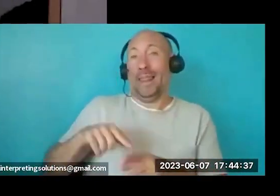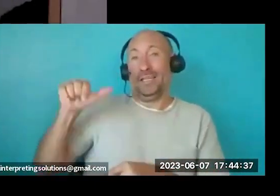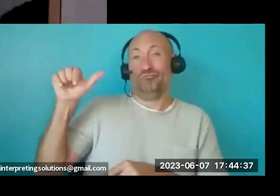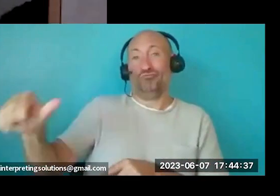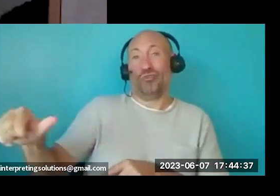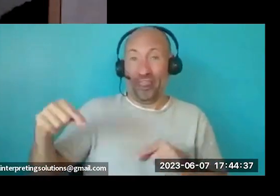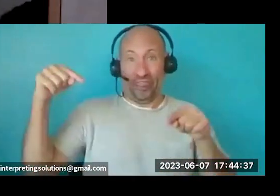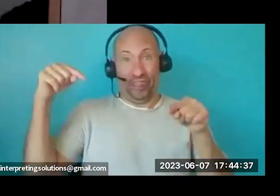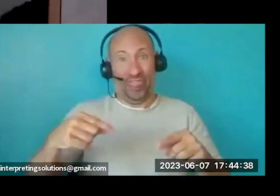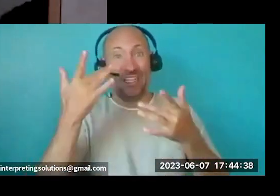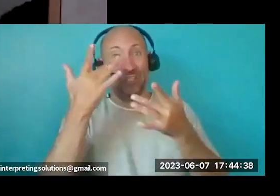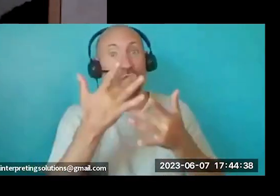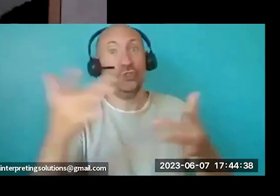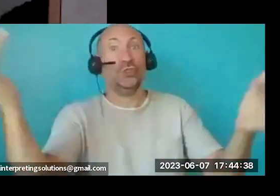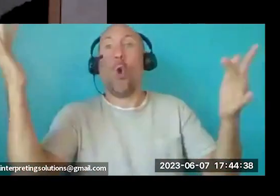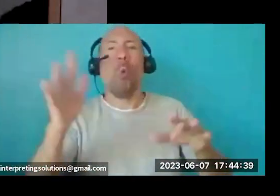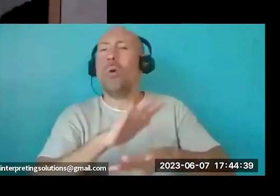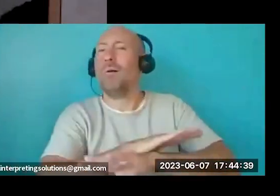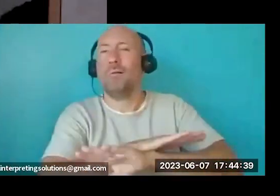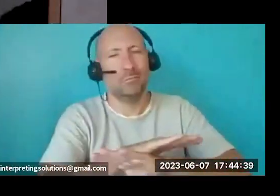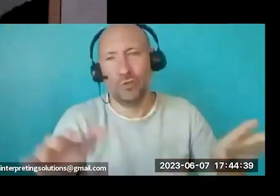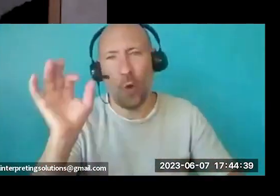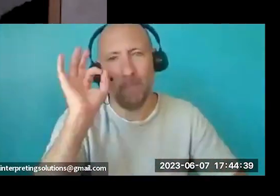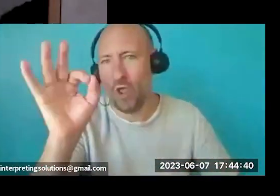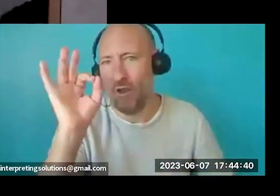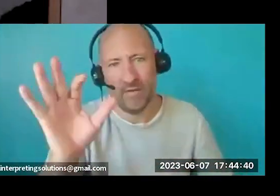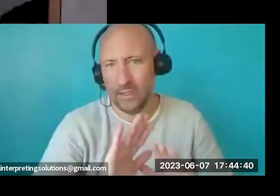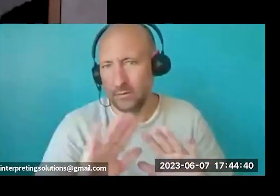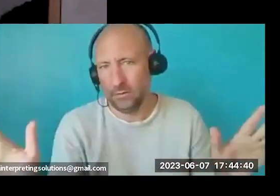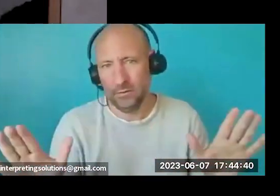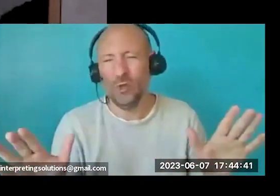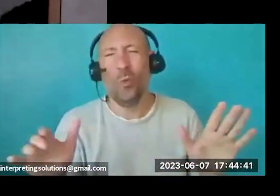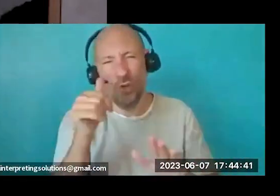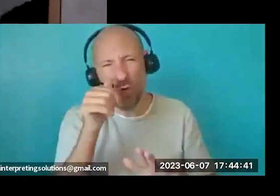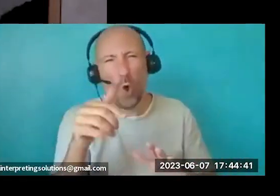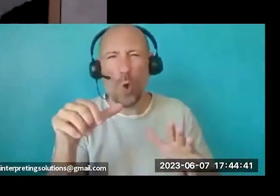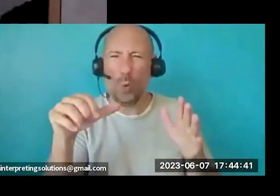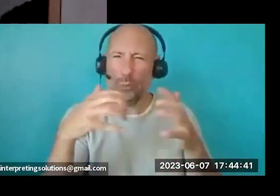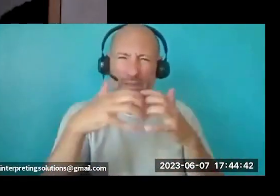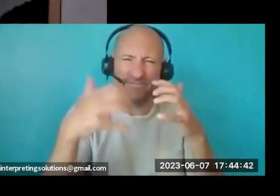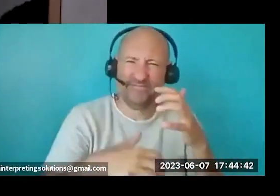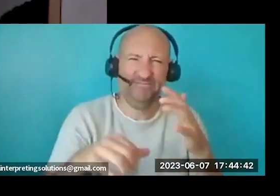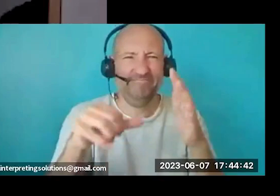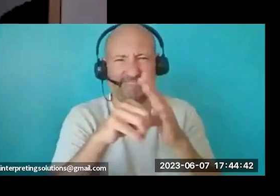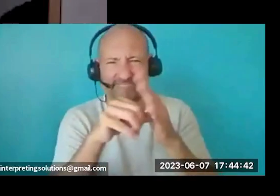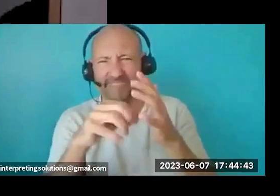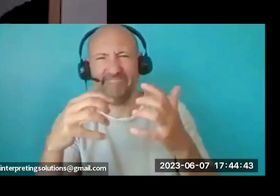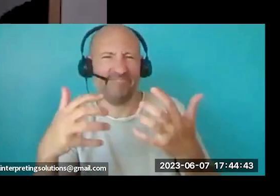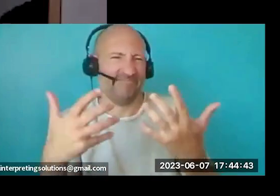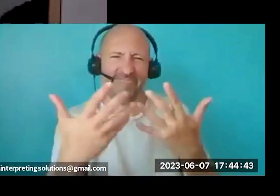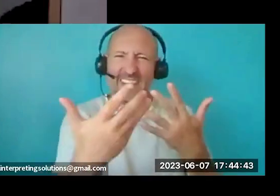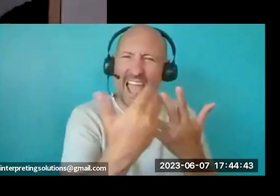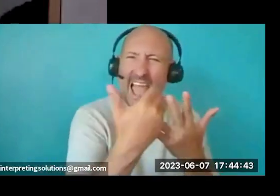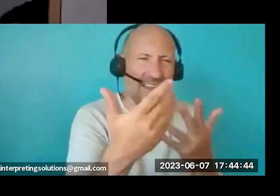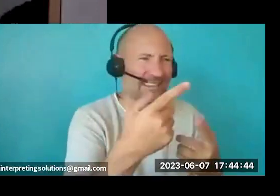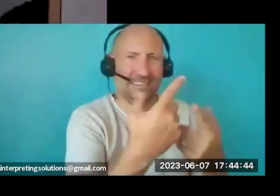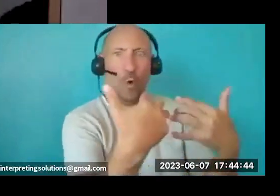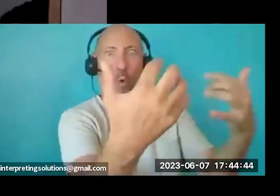show that we know will not be perfect and that we know will have lots of clashes with regards to access, but we're also